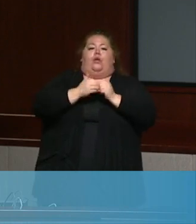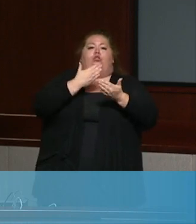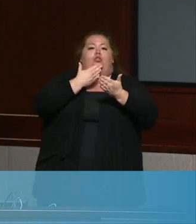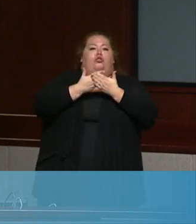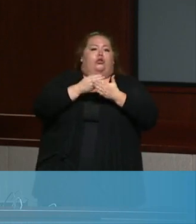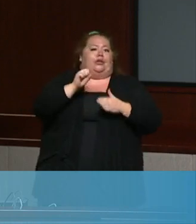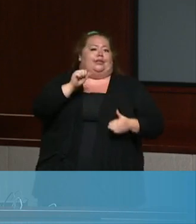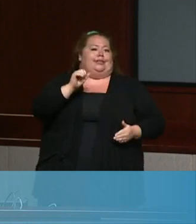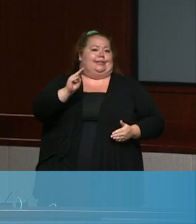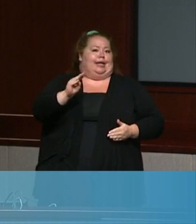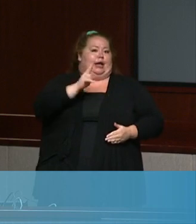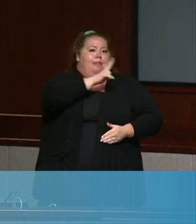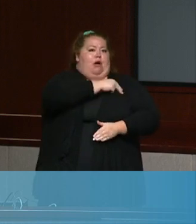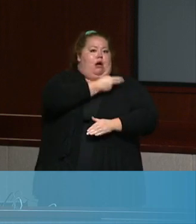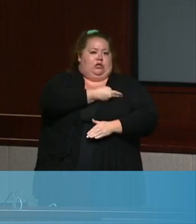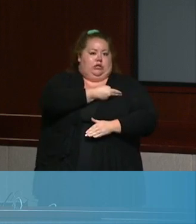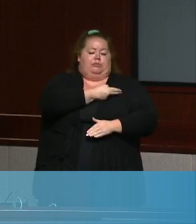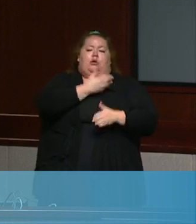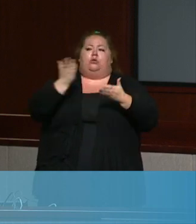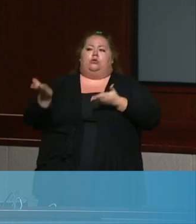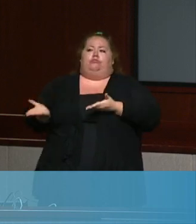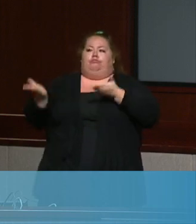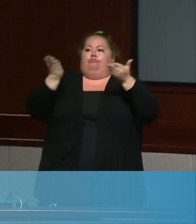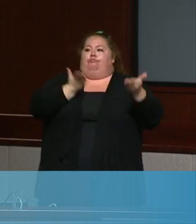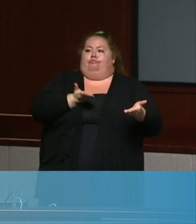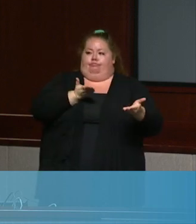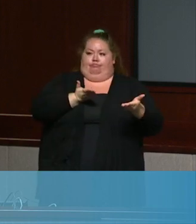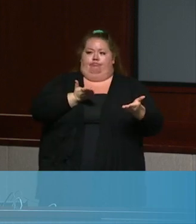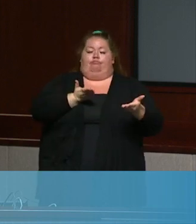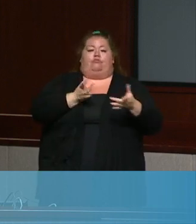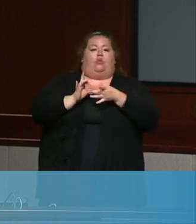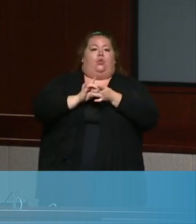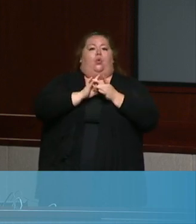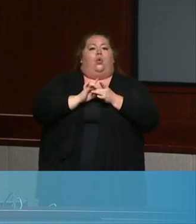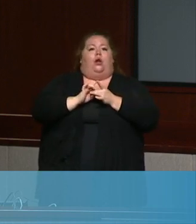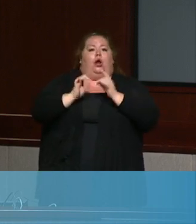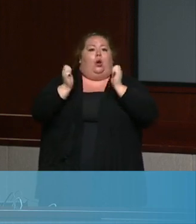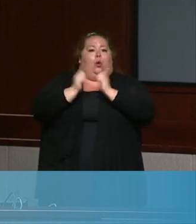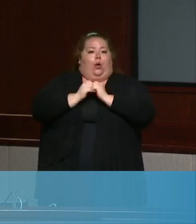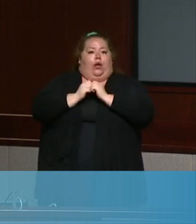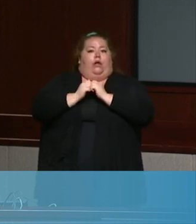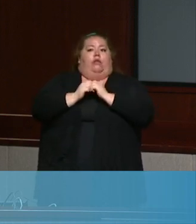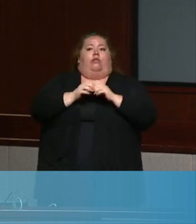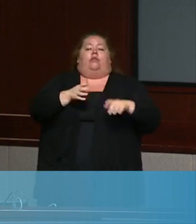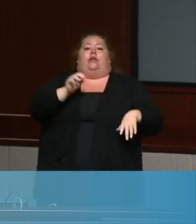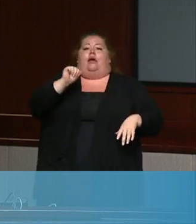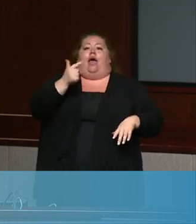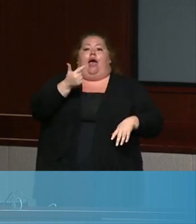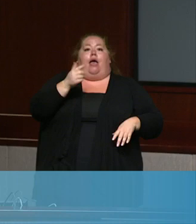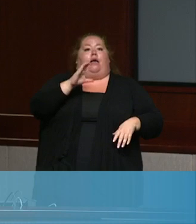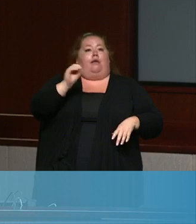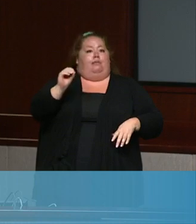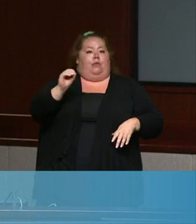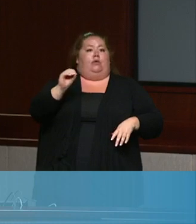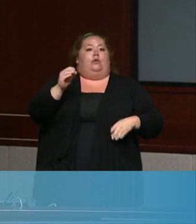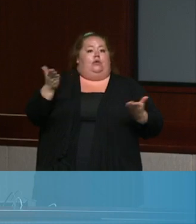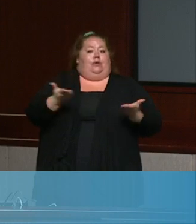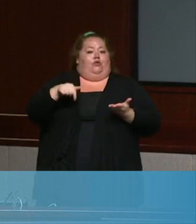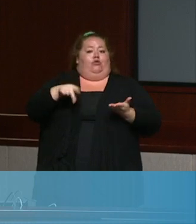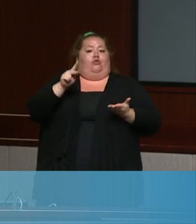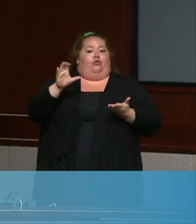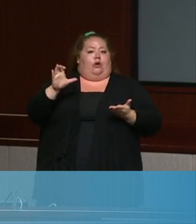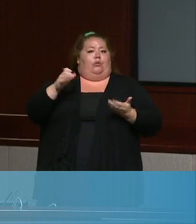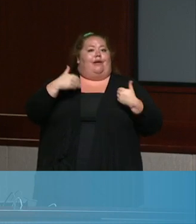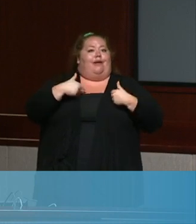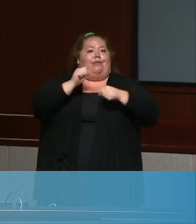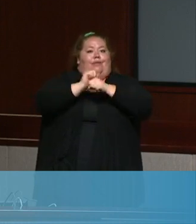Hospital to deliver this. They coordinate with the companies, the agriculture companies here in town who have